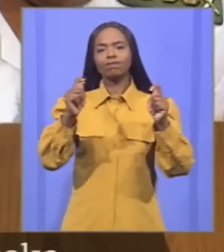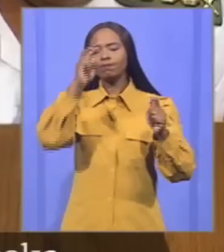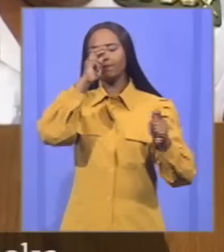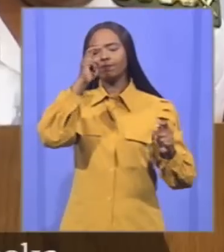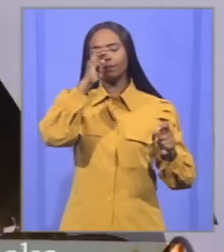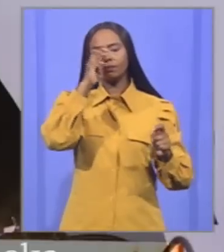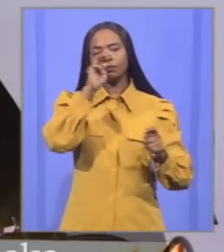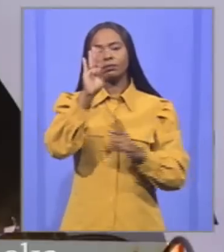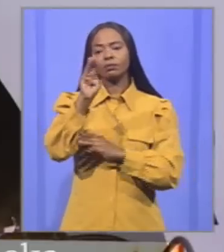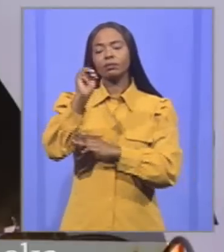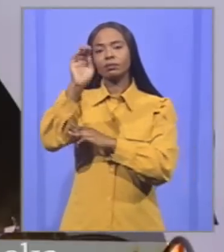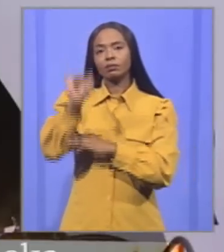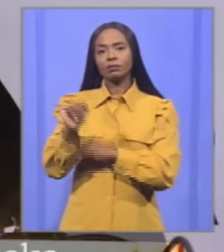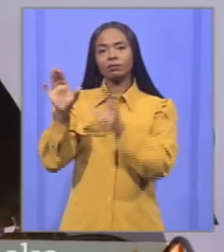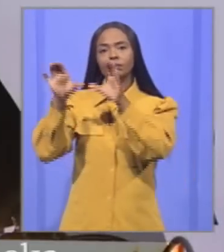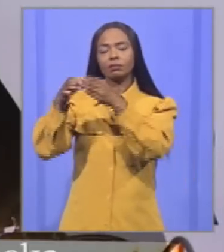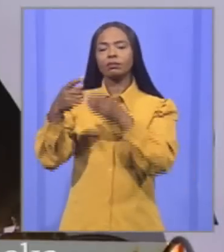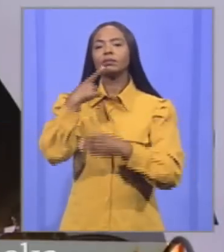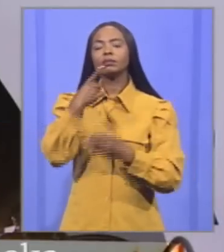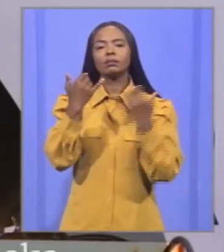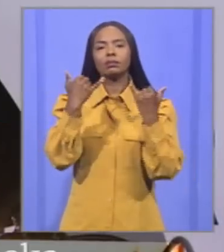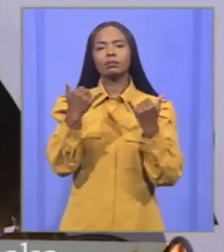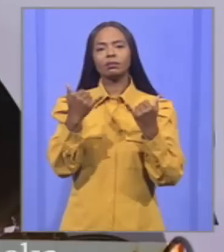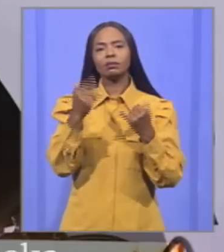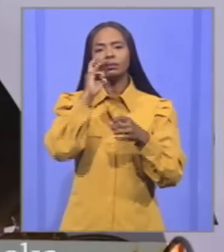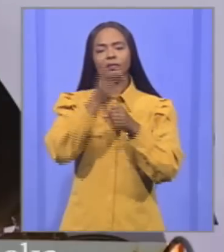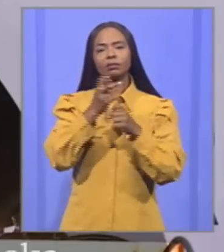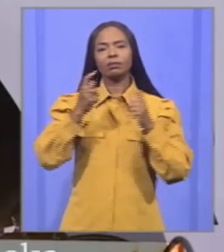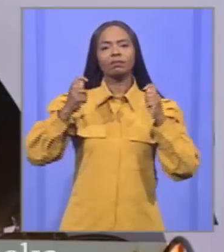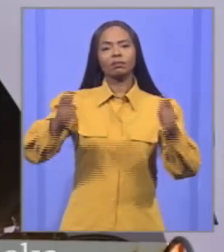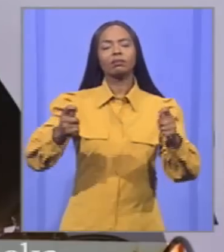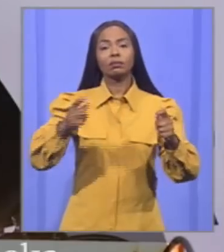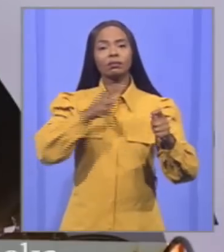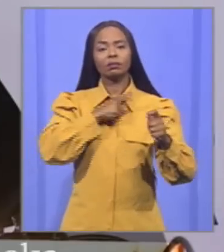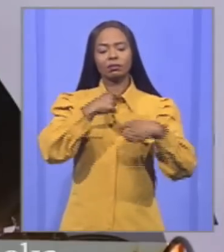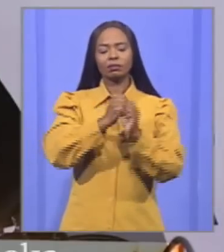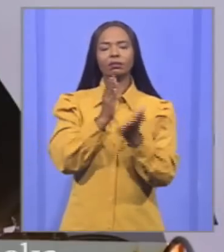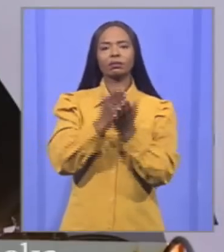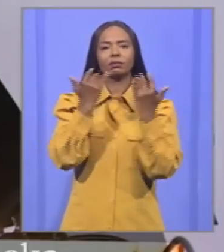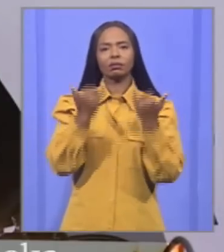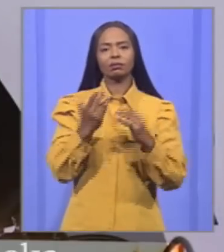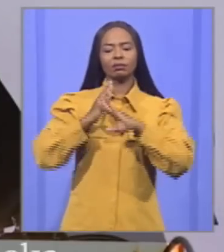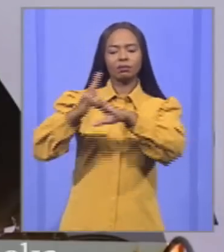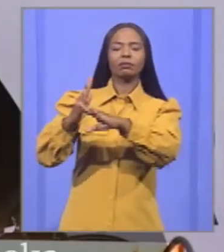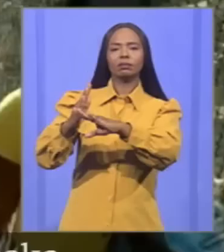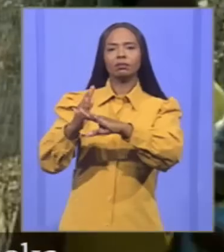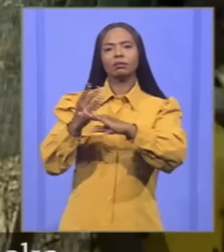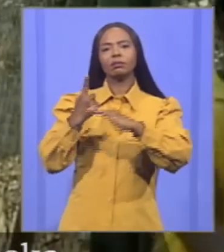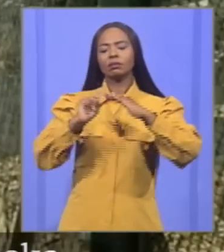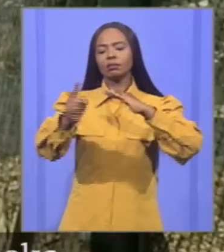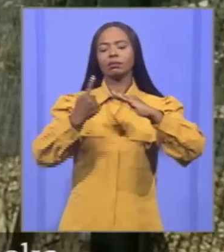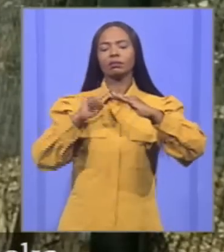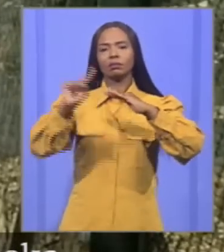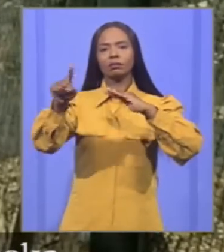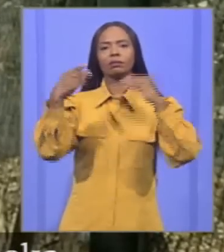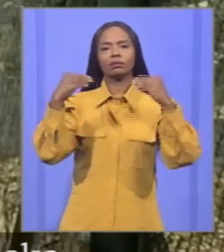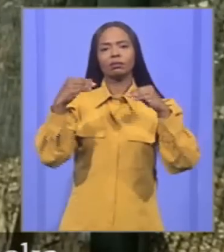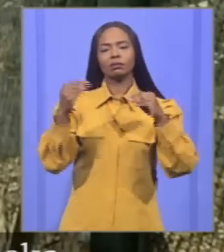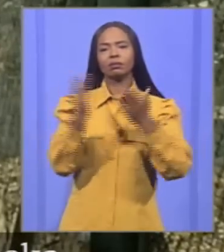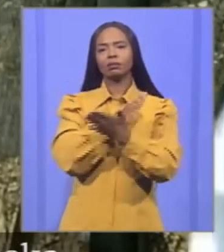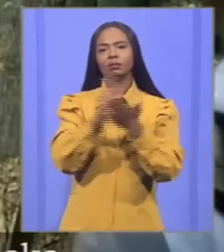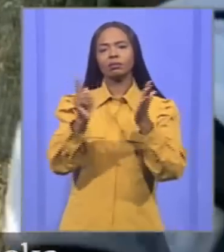melelwaneng BMA ba rile ba tlile go tshwara phage ka mangana go netefatsa gore ba thibela kgwebisano ya batho, go tsenngwa ga